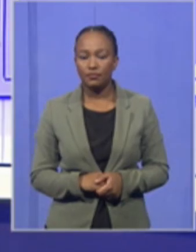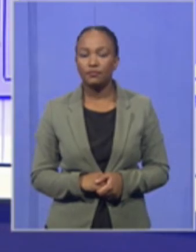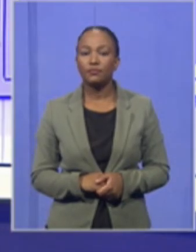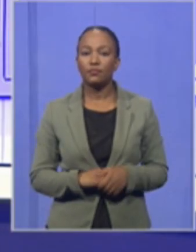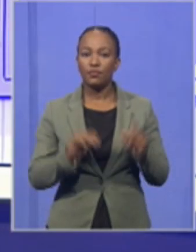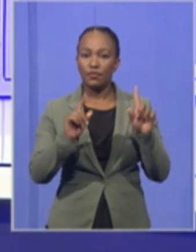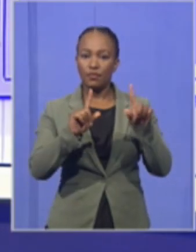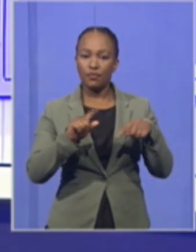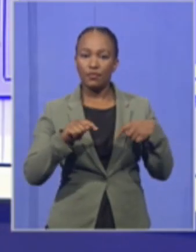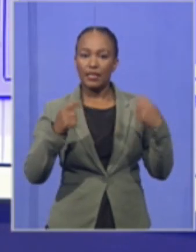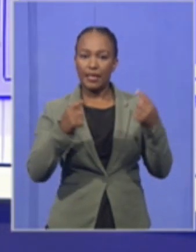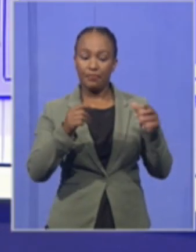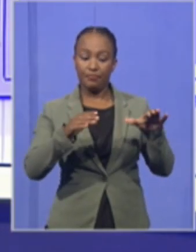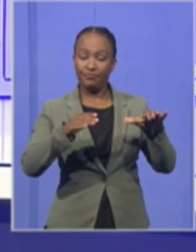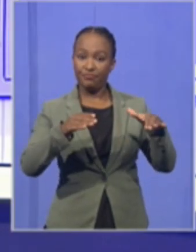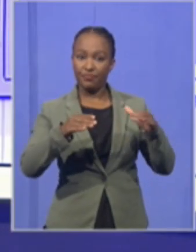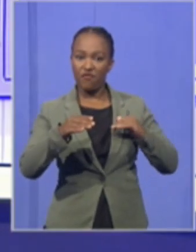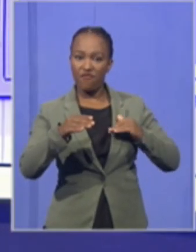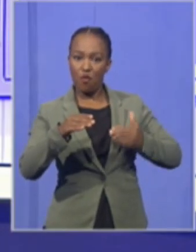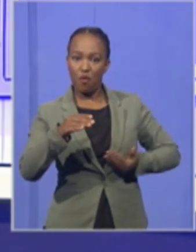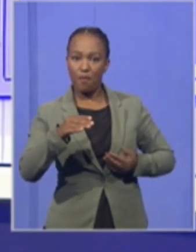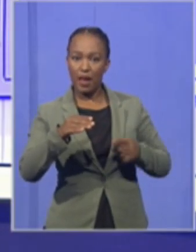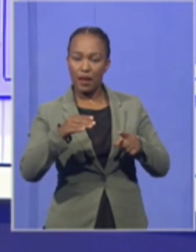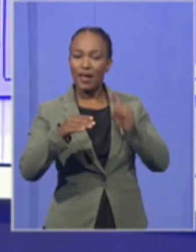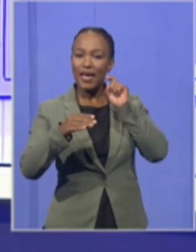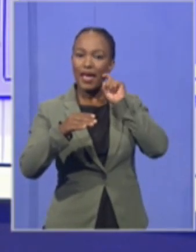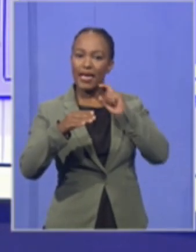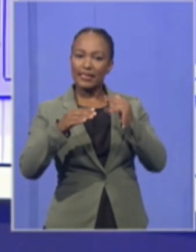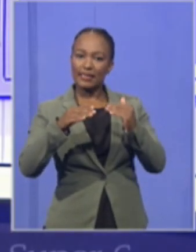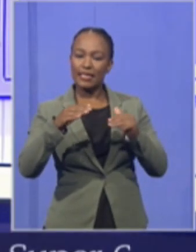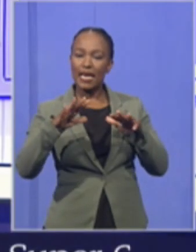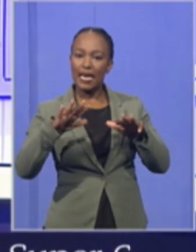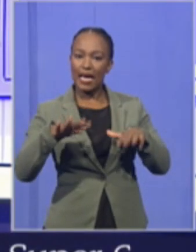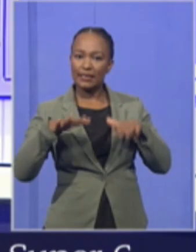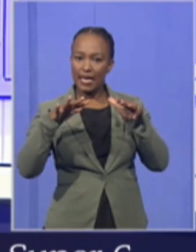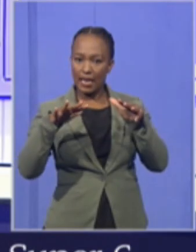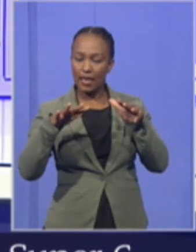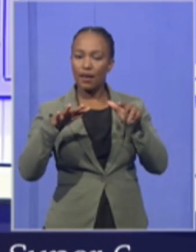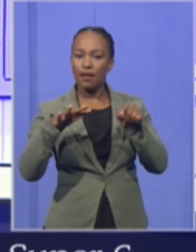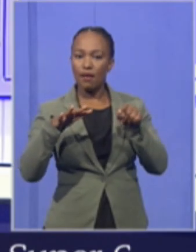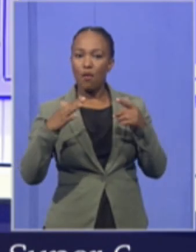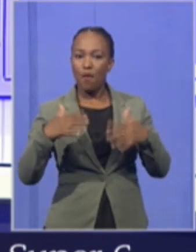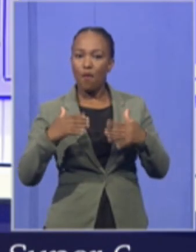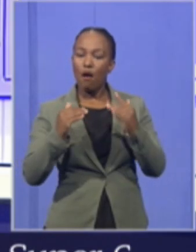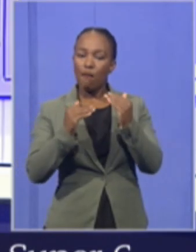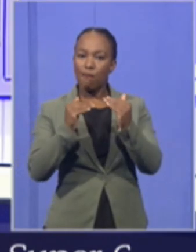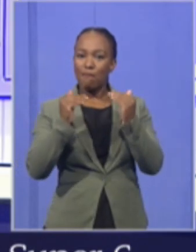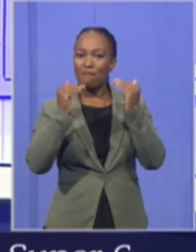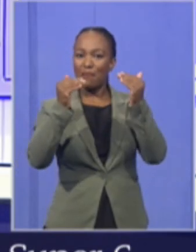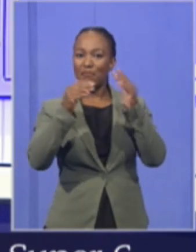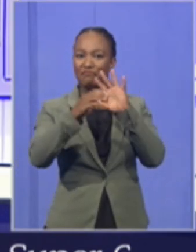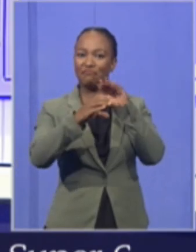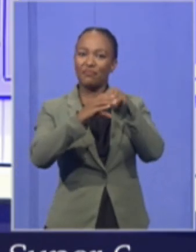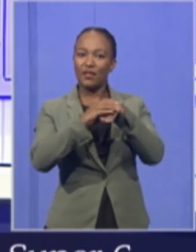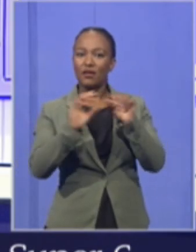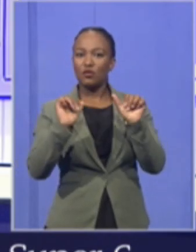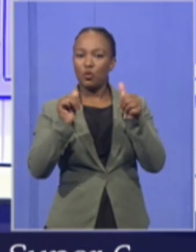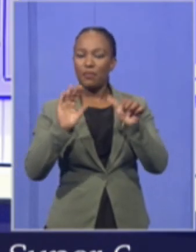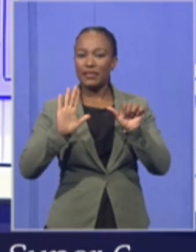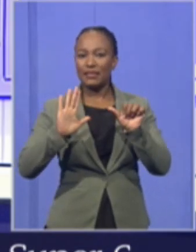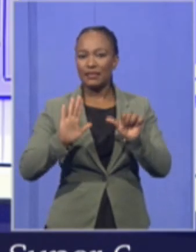Setlhopha sa basadi sa cricket sa bao ka tlase ga dingwaga di le 19 se sutlheletse kwa legatong la Super 6 kwa sejaneng